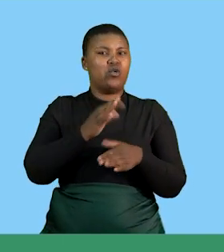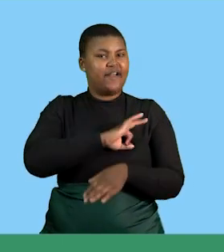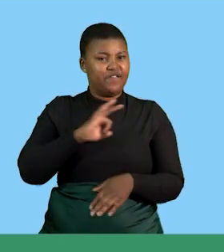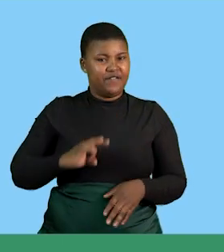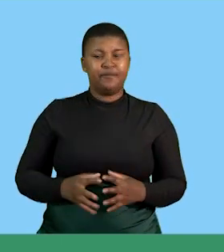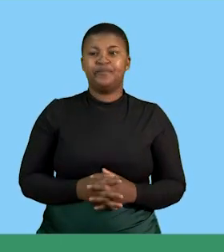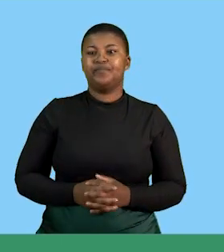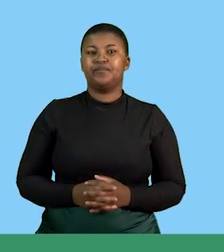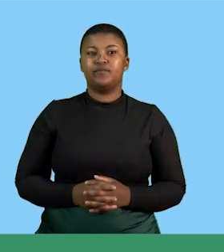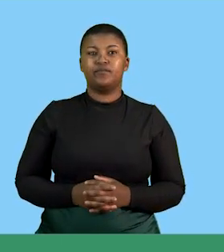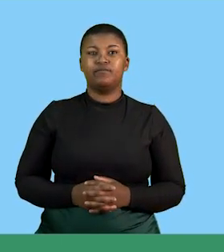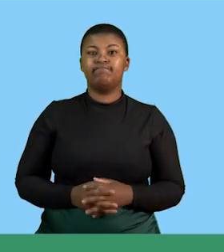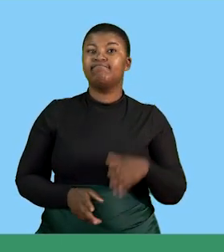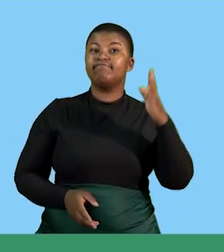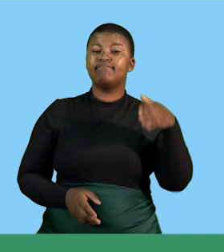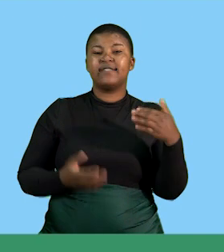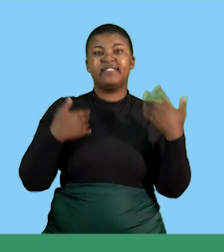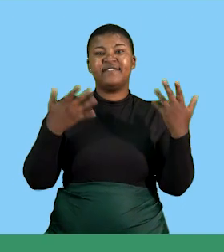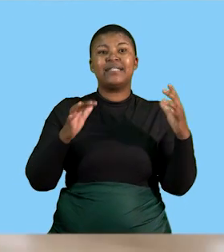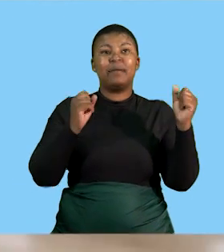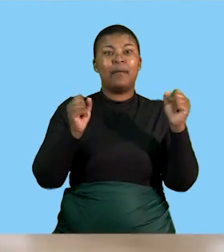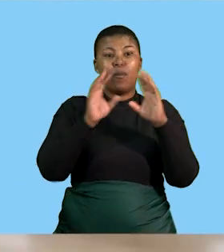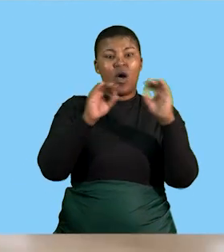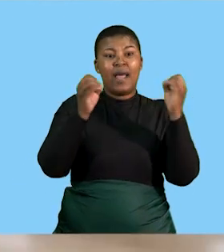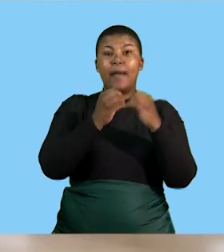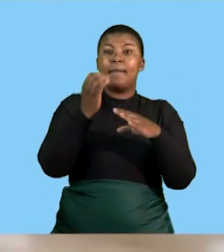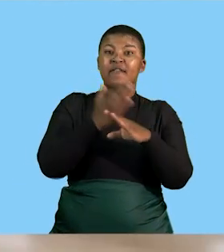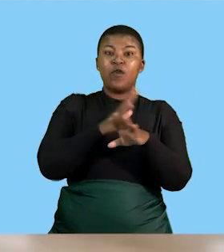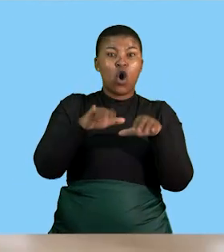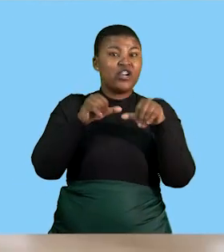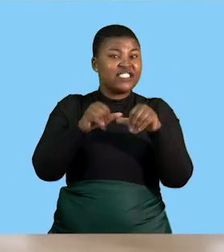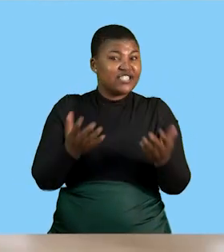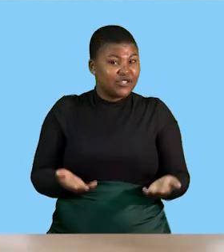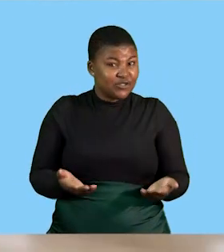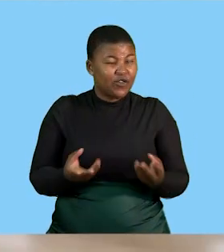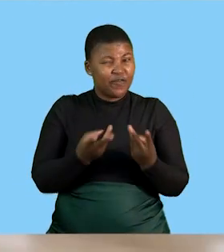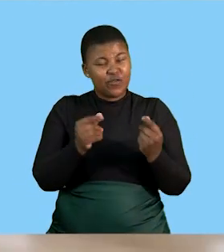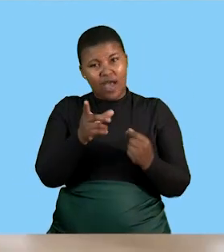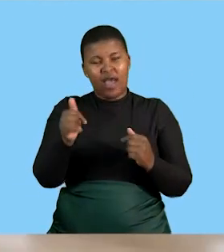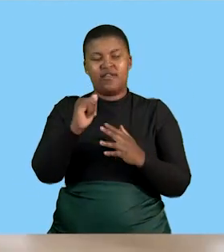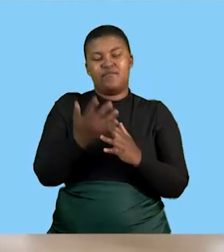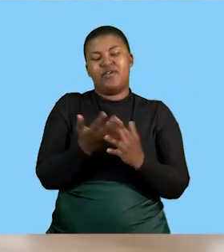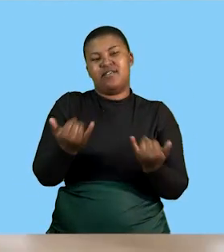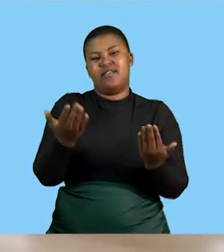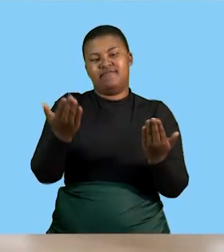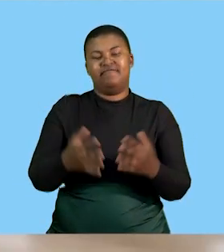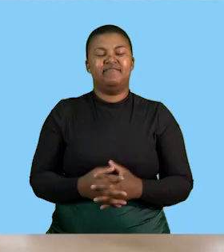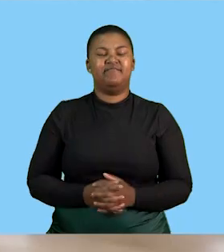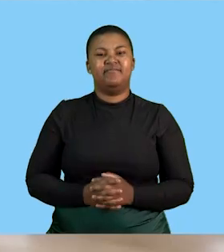components, or organizations rather. Before we continue with the following few, let's take a short break. See you now.